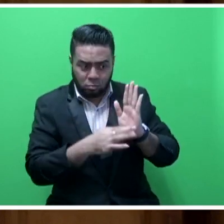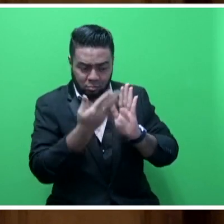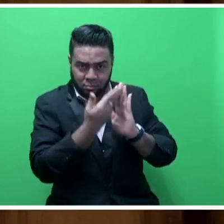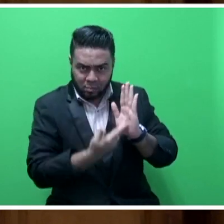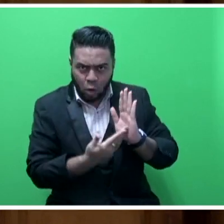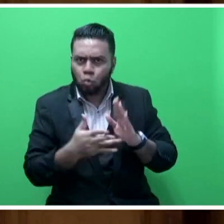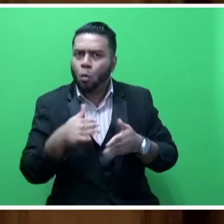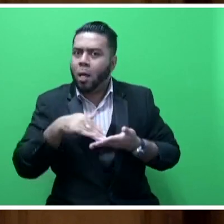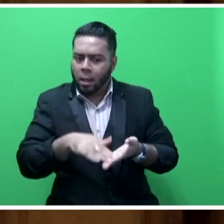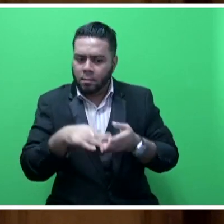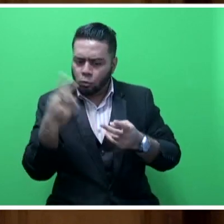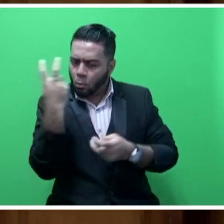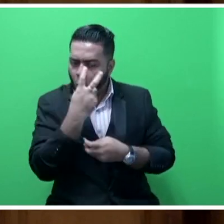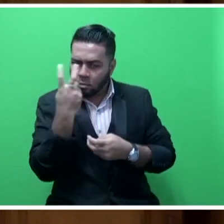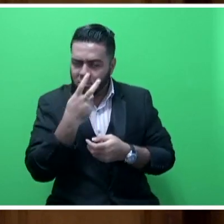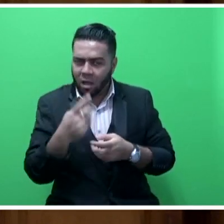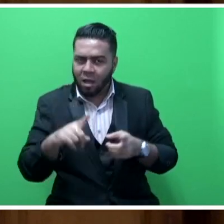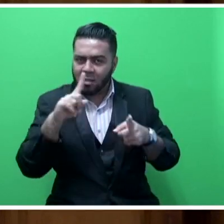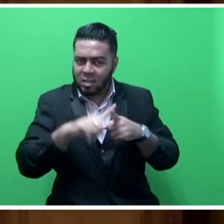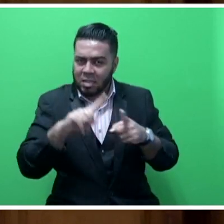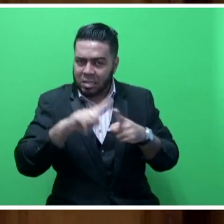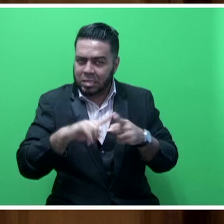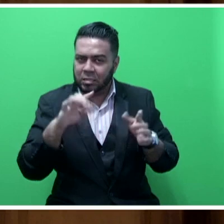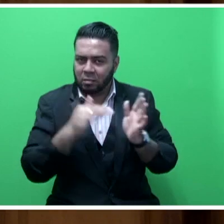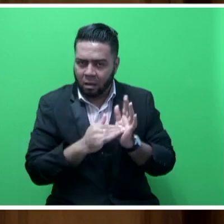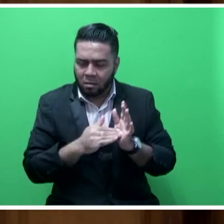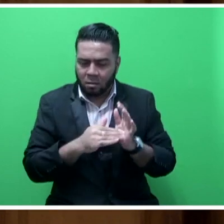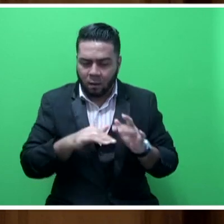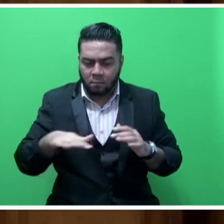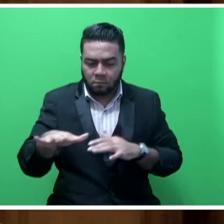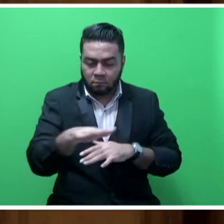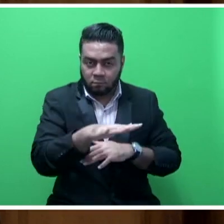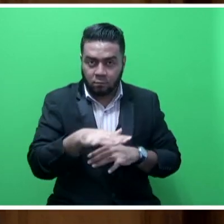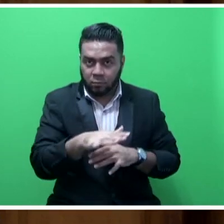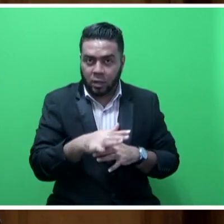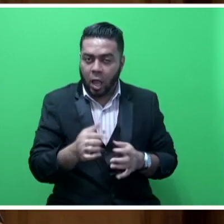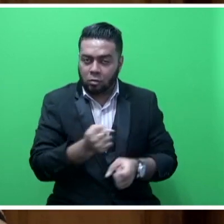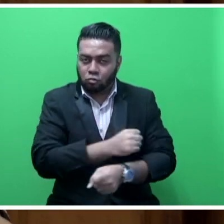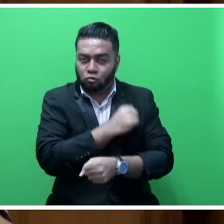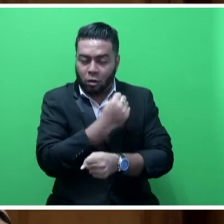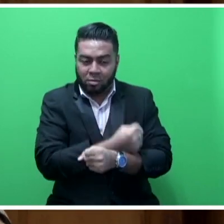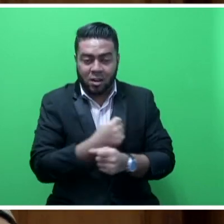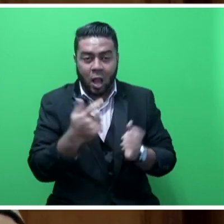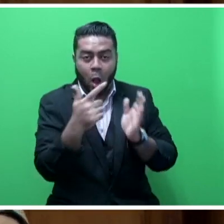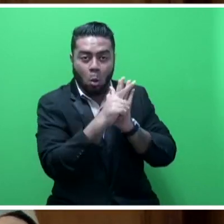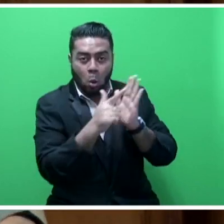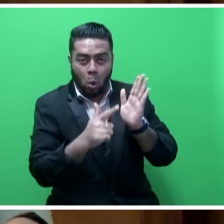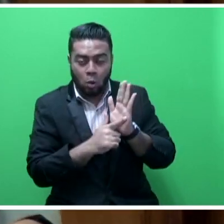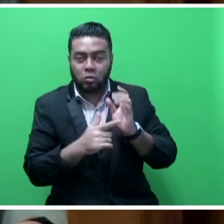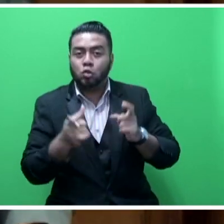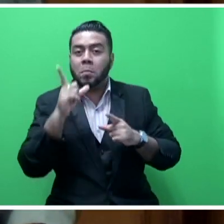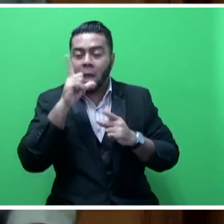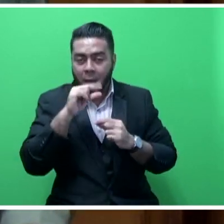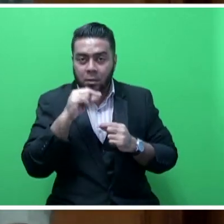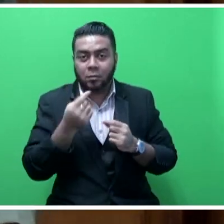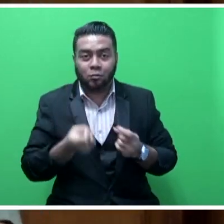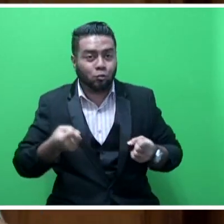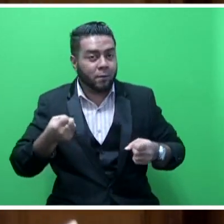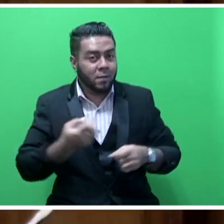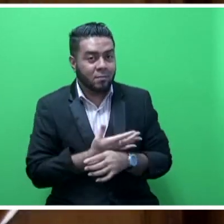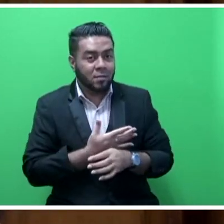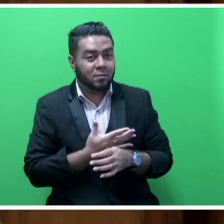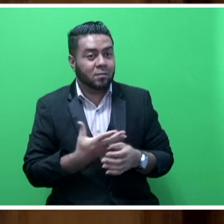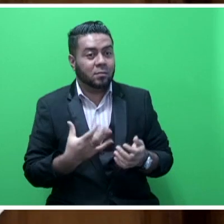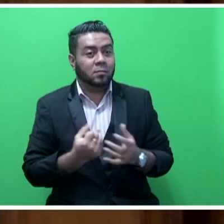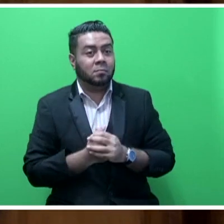help with monitoring our exclusive economic zone, and strengthening our laws to be able to effectively